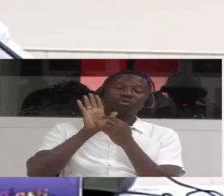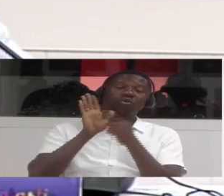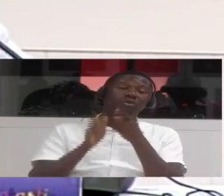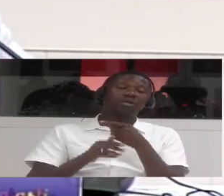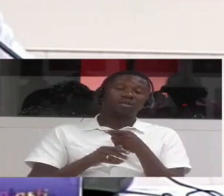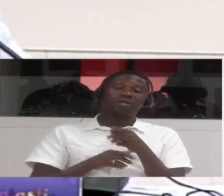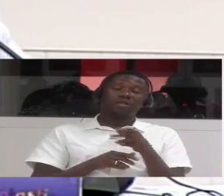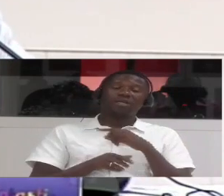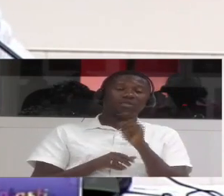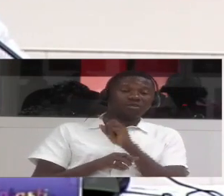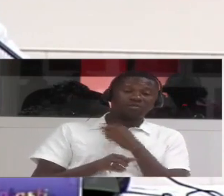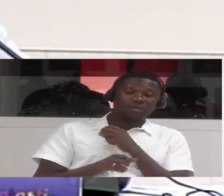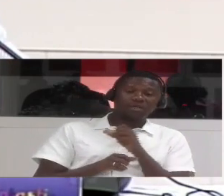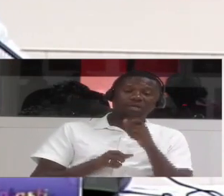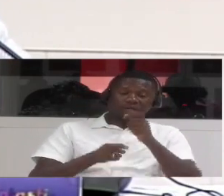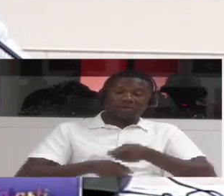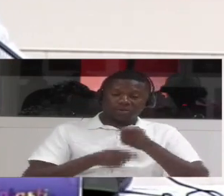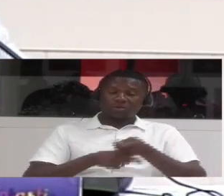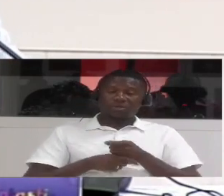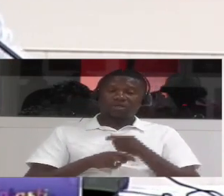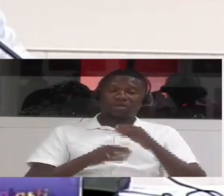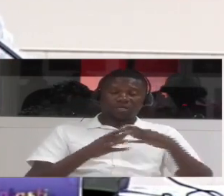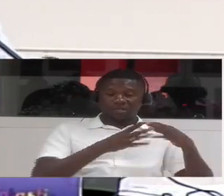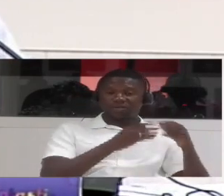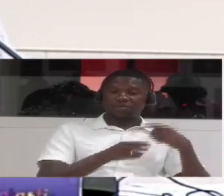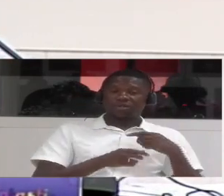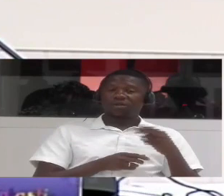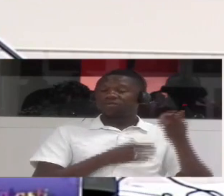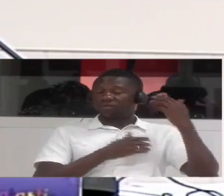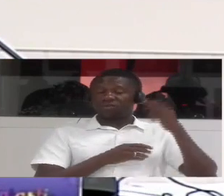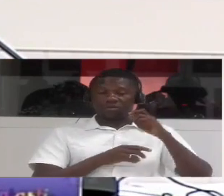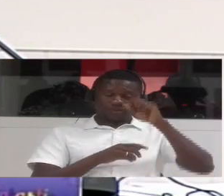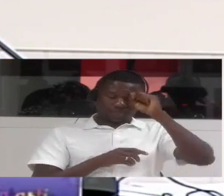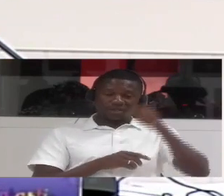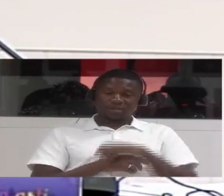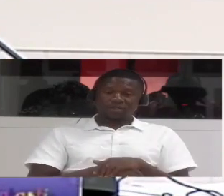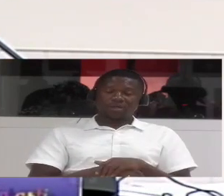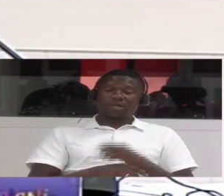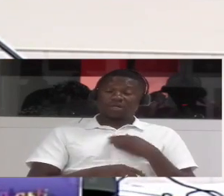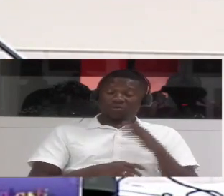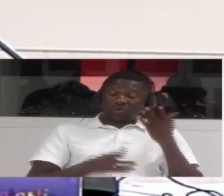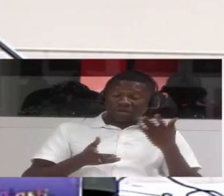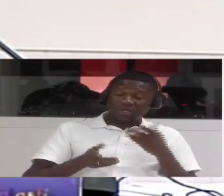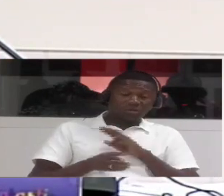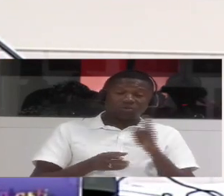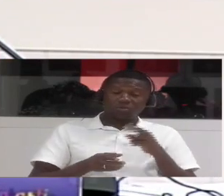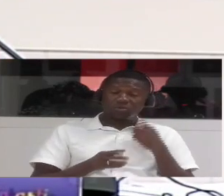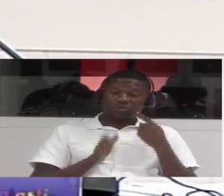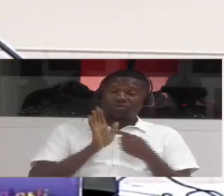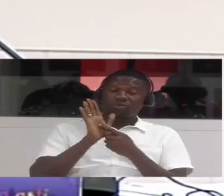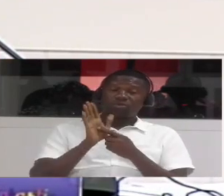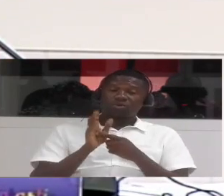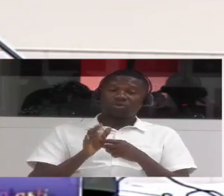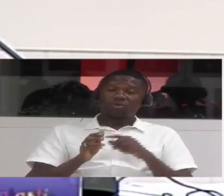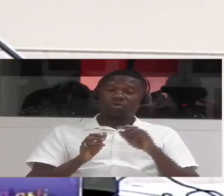agricultural activity by the former first lady. And as a result, they were both arrested and detained. And particularly for Bakary, I think he